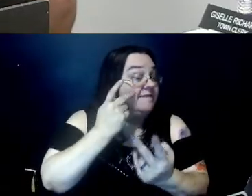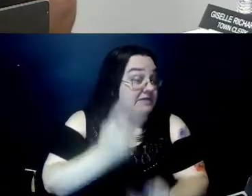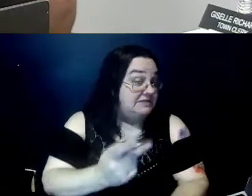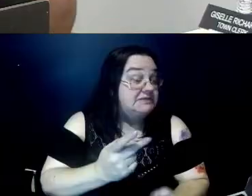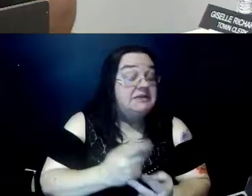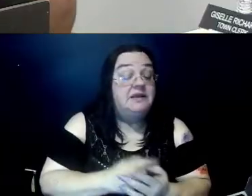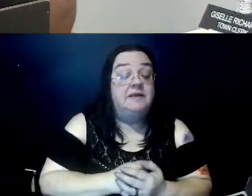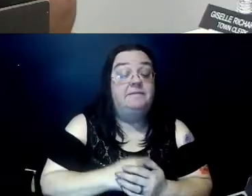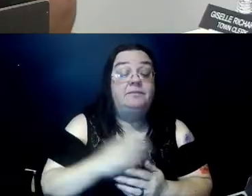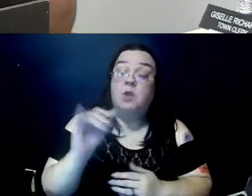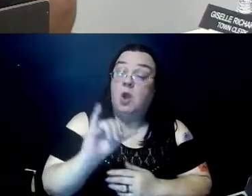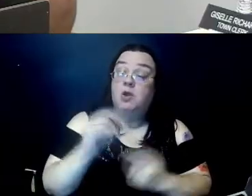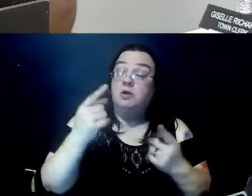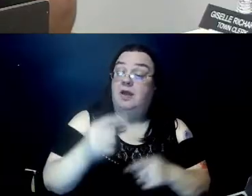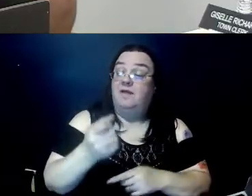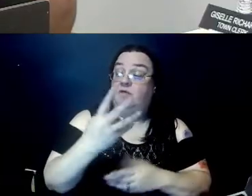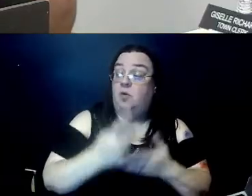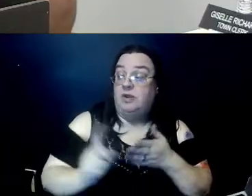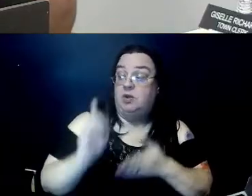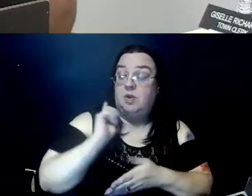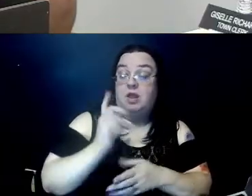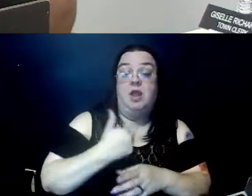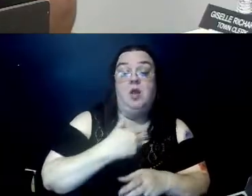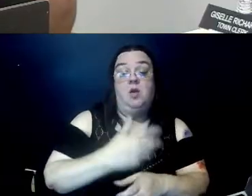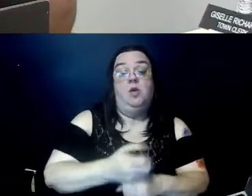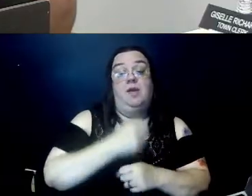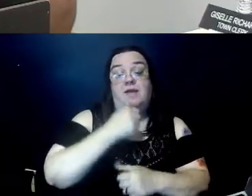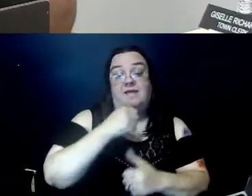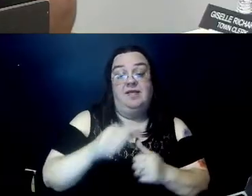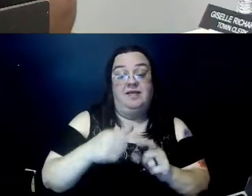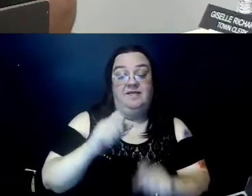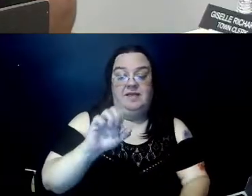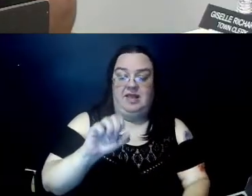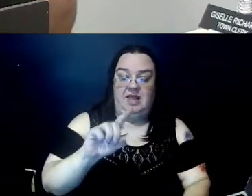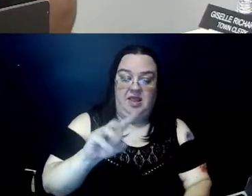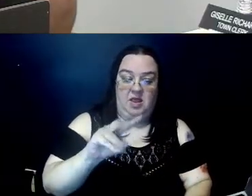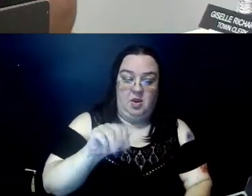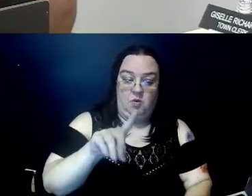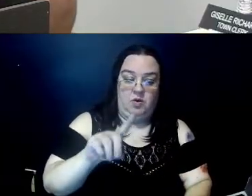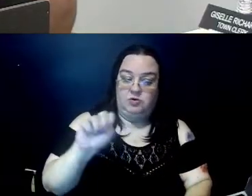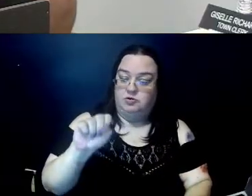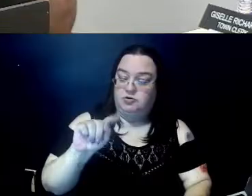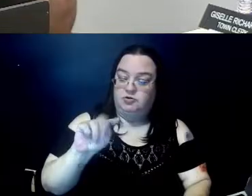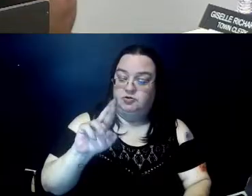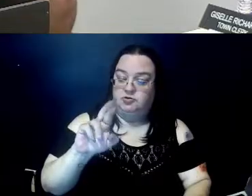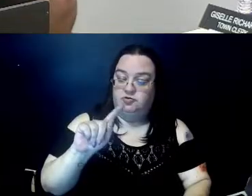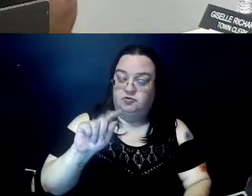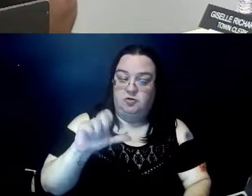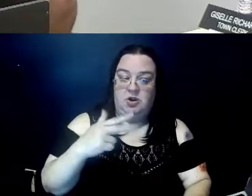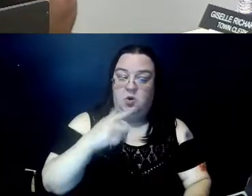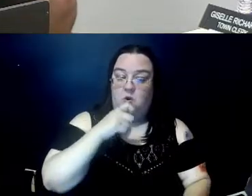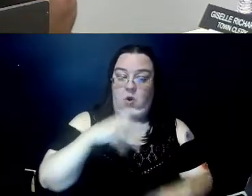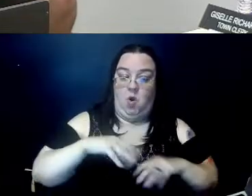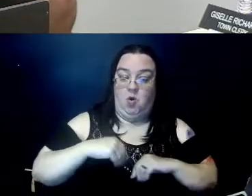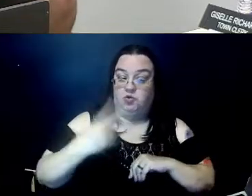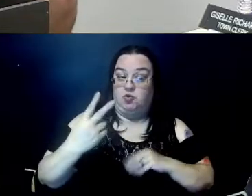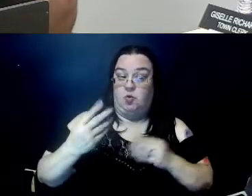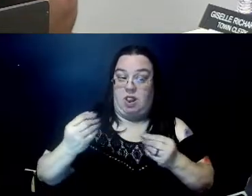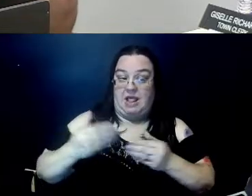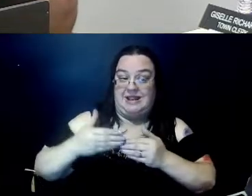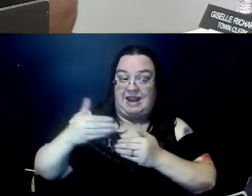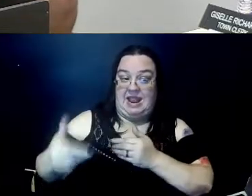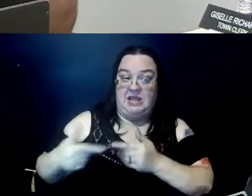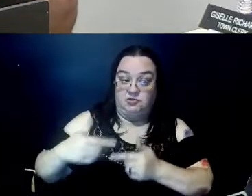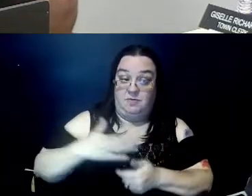Also, just a few weeks ago, I received a letter from Edward Stretch, who owns the 2 lots next to mine, and he's interested in selling